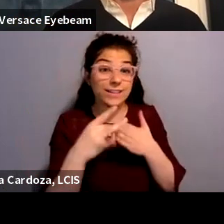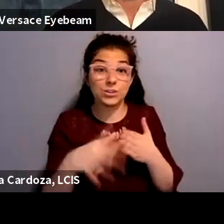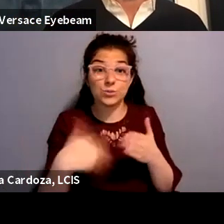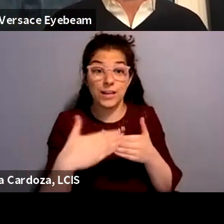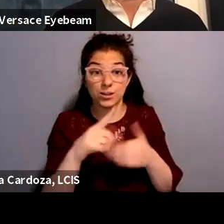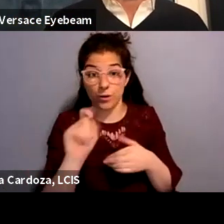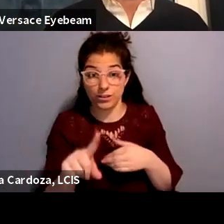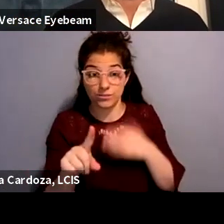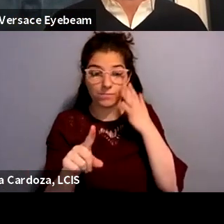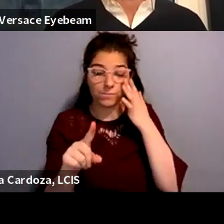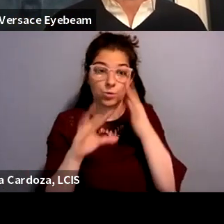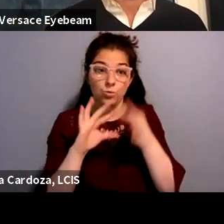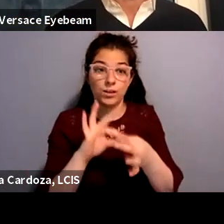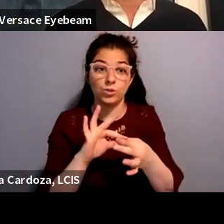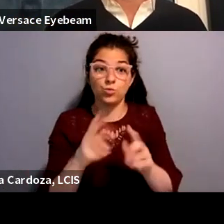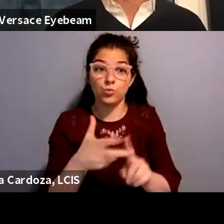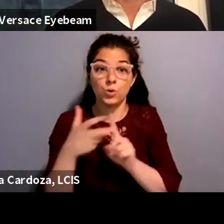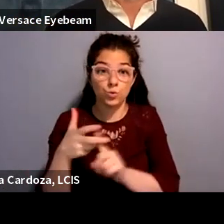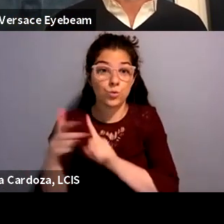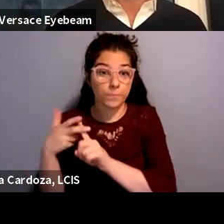which is has to do with recruitment